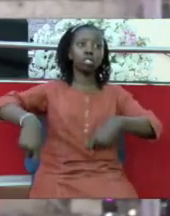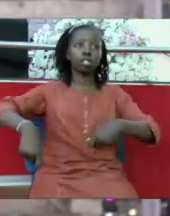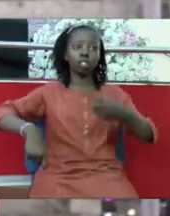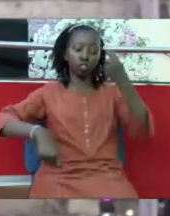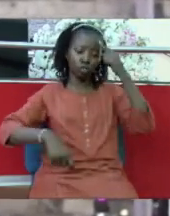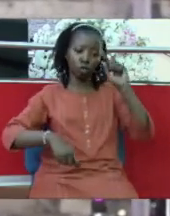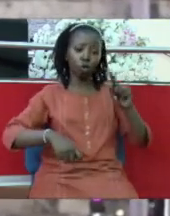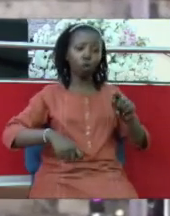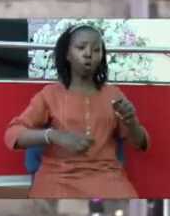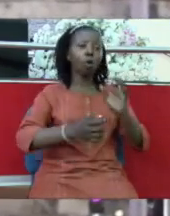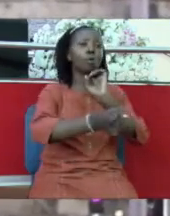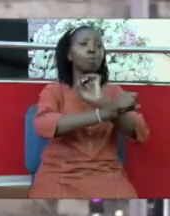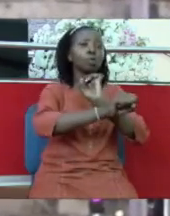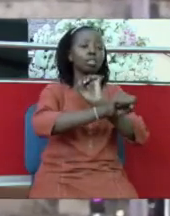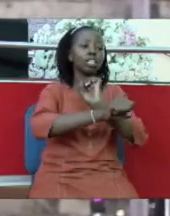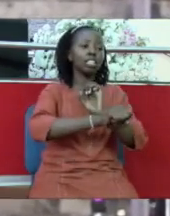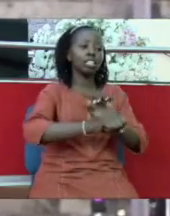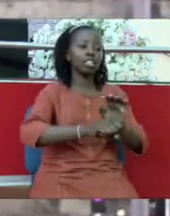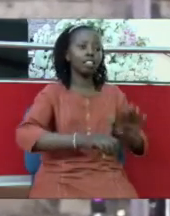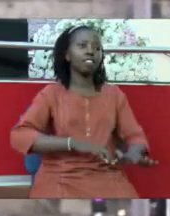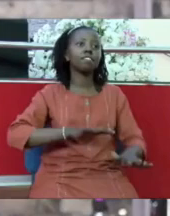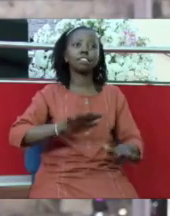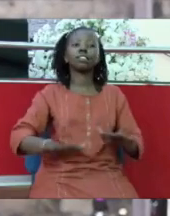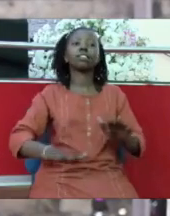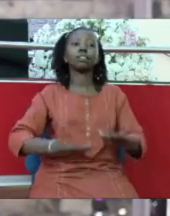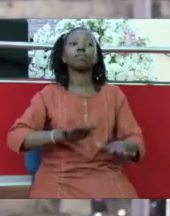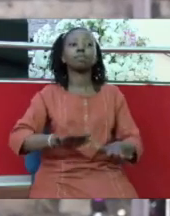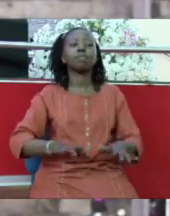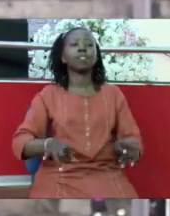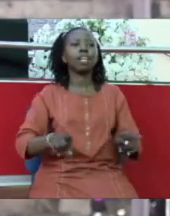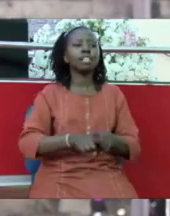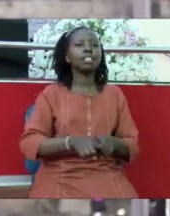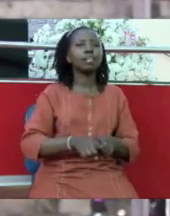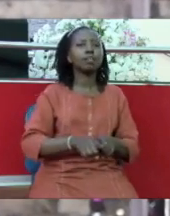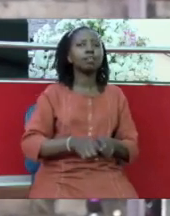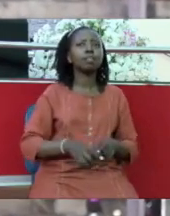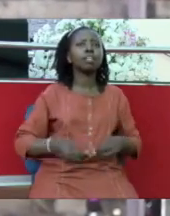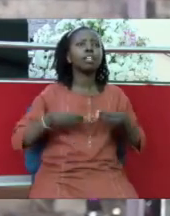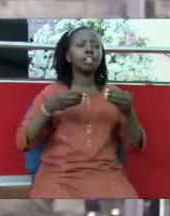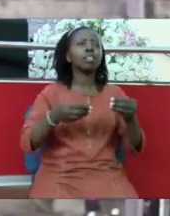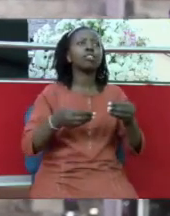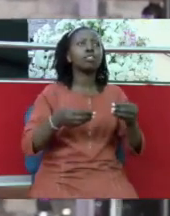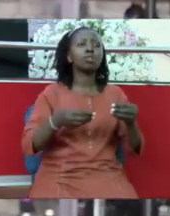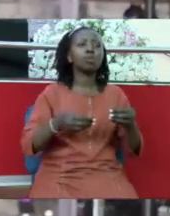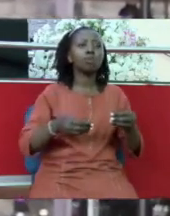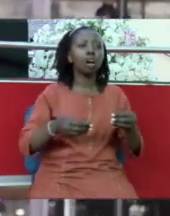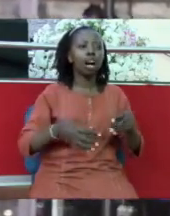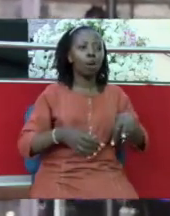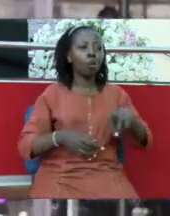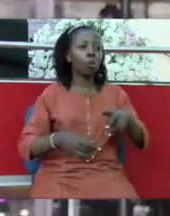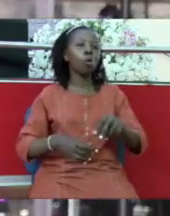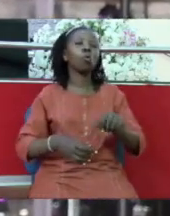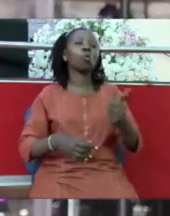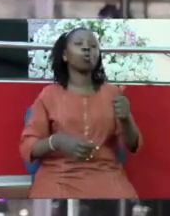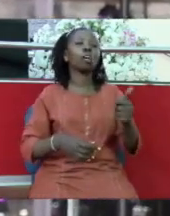feet. Viatu ni vya kukinga miguu yako. And to provide stability. Na huwa inakupa uweze kusimama. So he says put on the